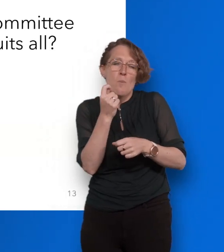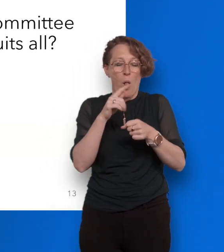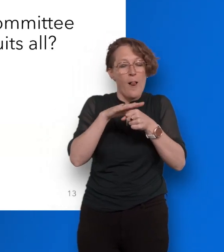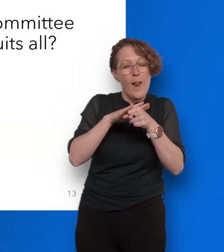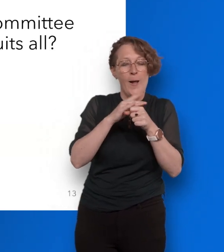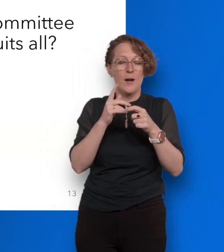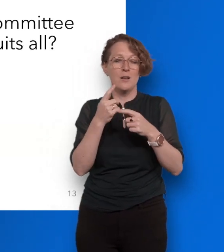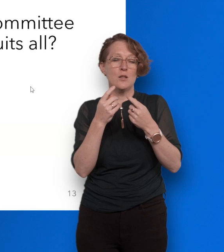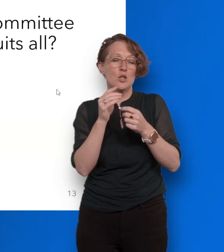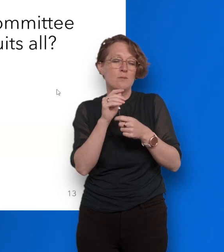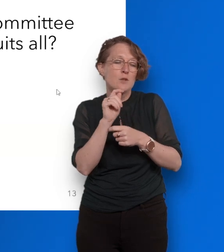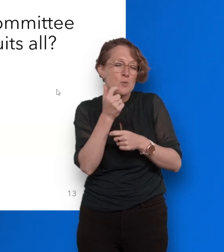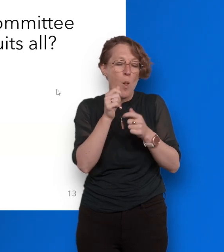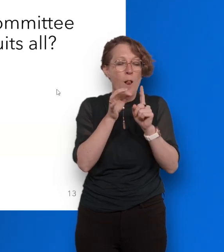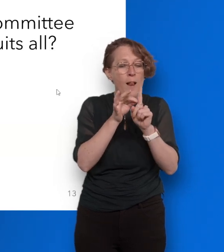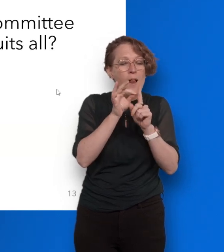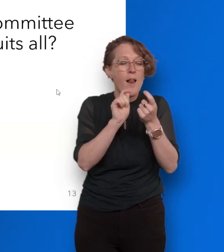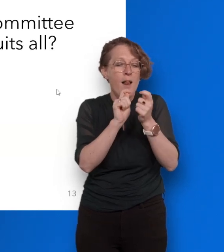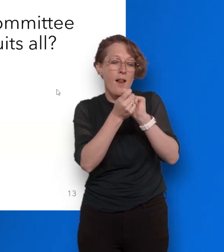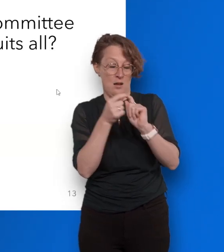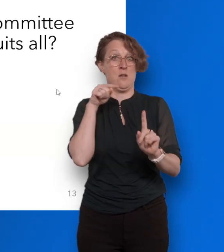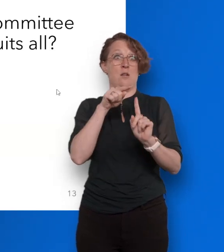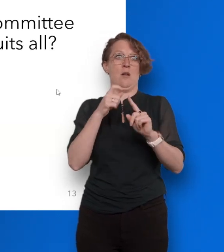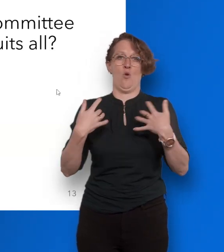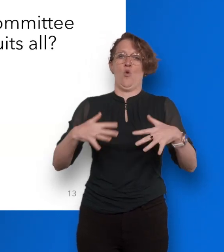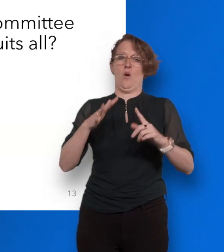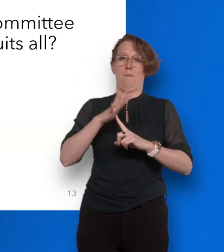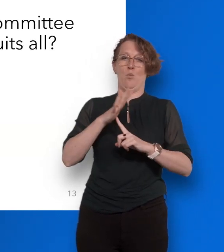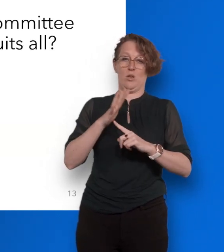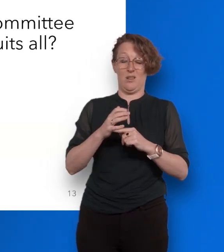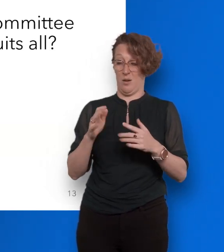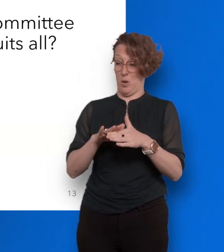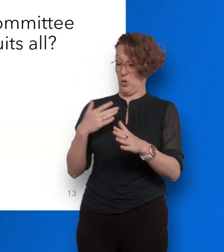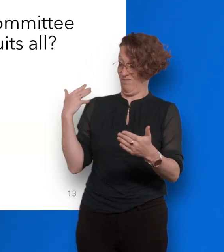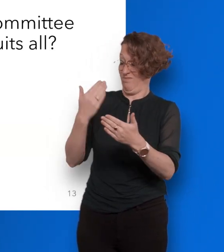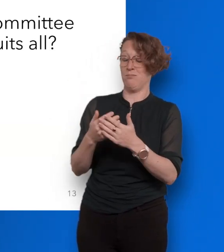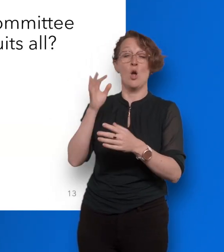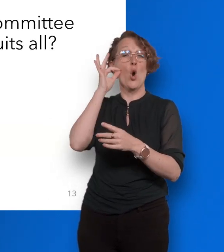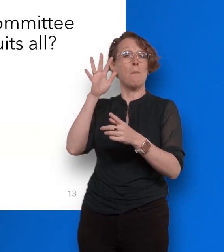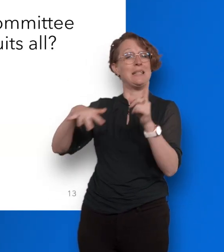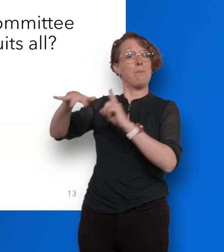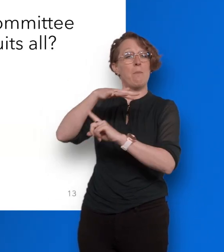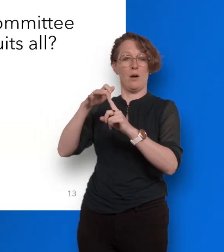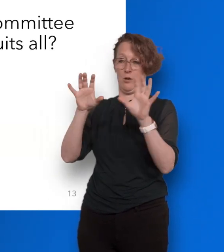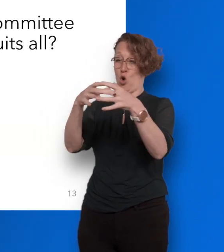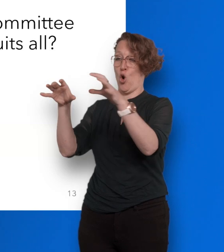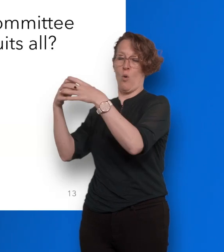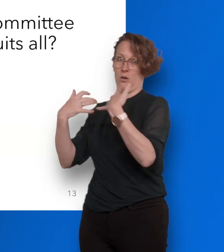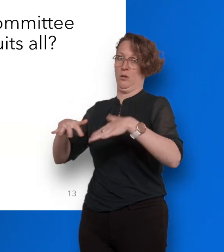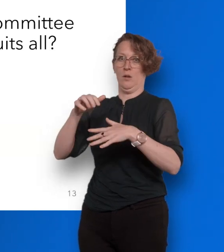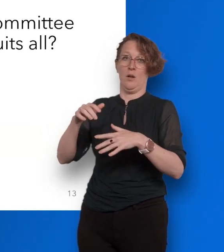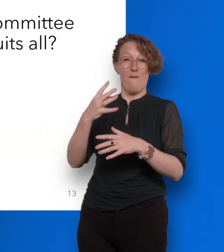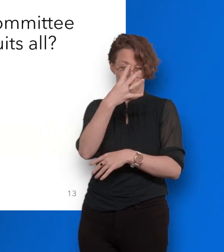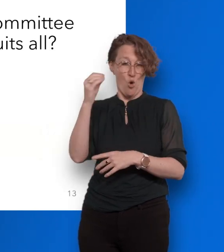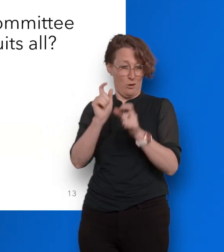real small areas that we can actually begin to make a difference? We also have a huge variety of knowledge and experience in our community member